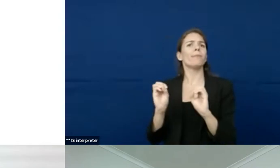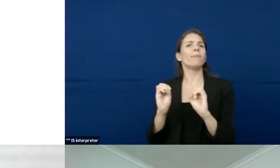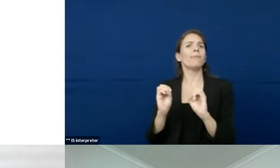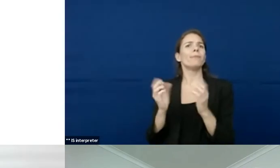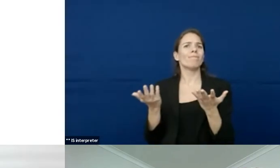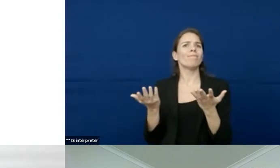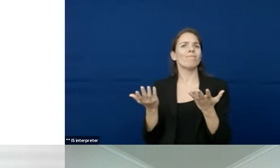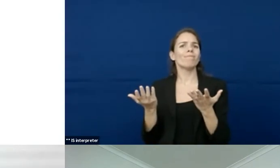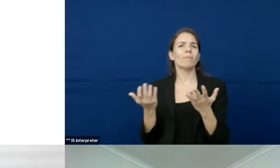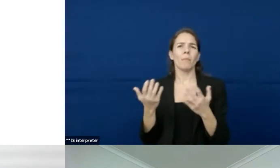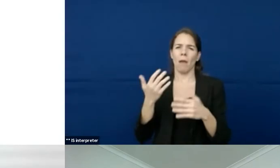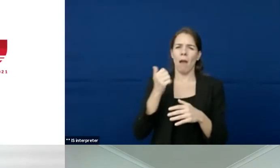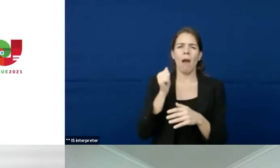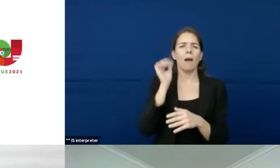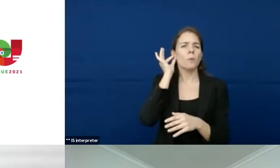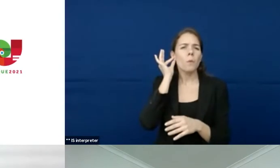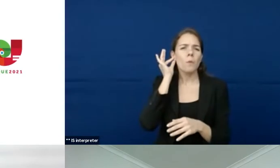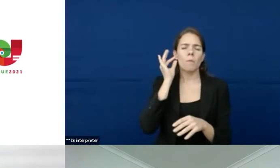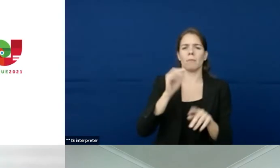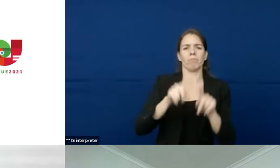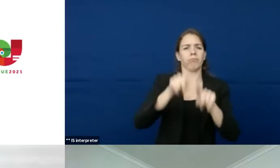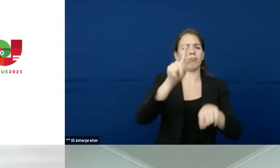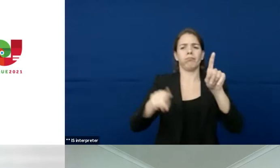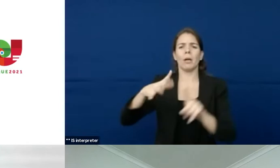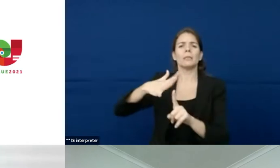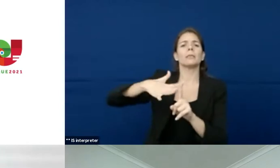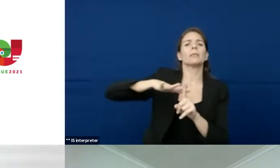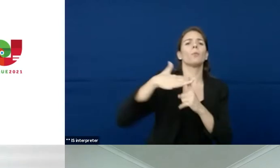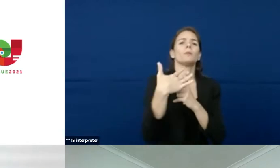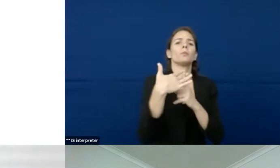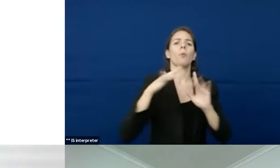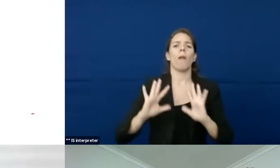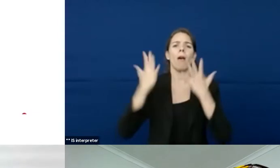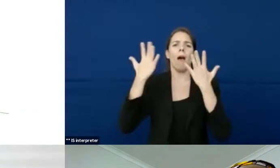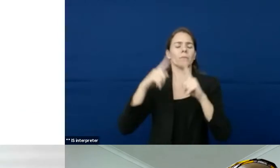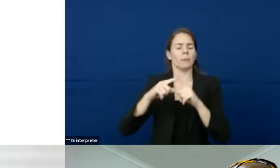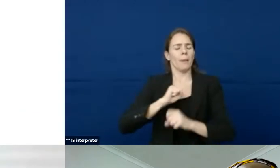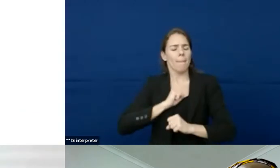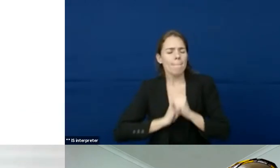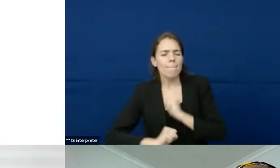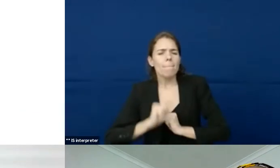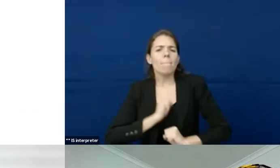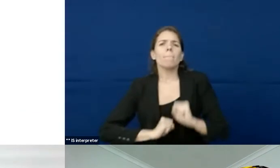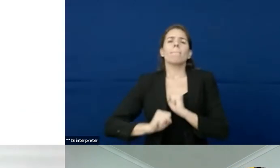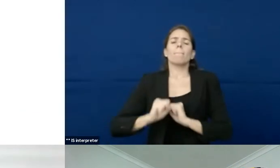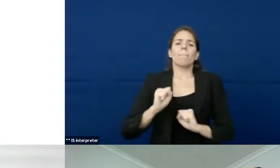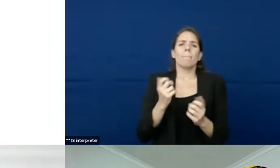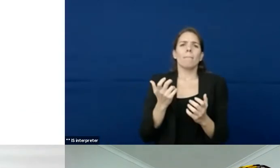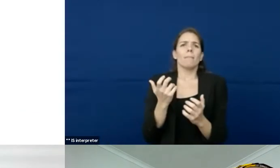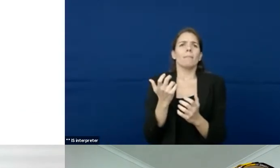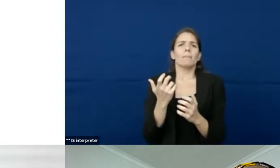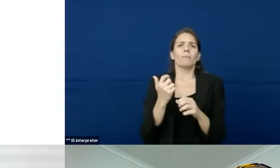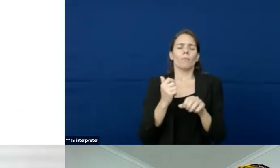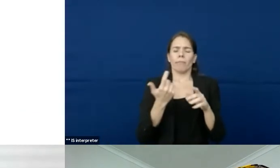as well as being in those confined, miserable, inhumane circumstances.